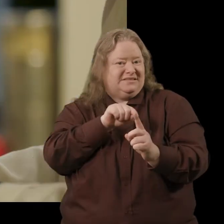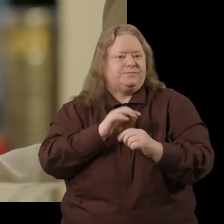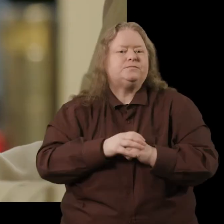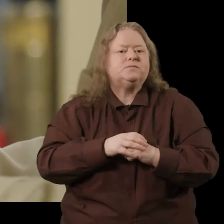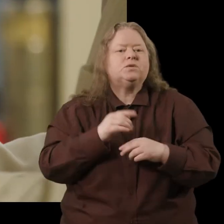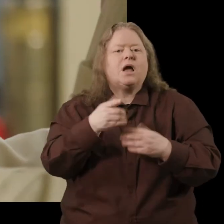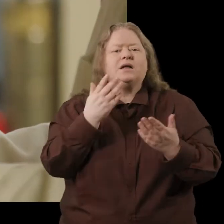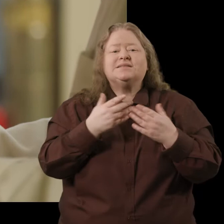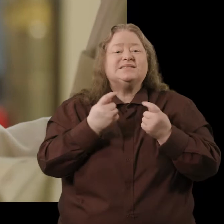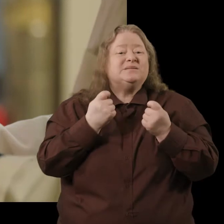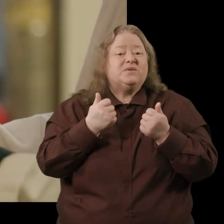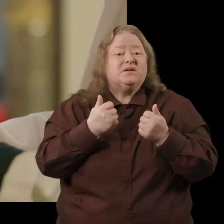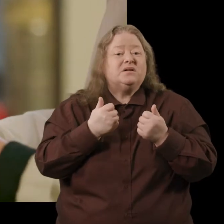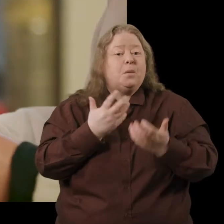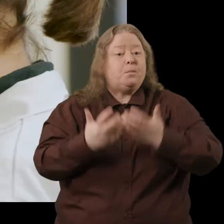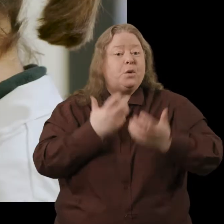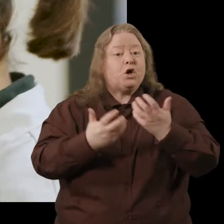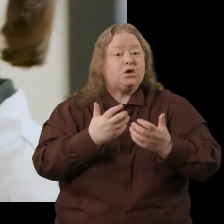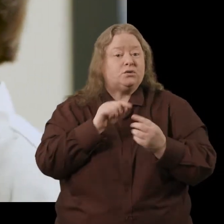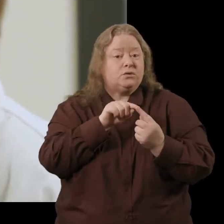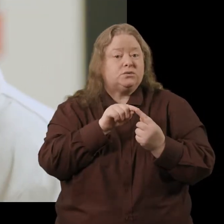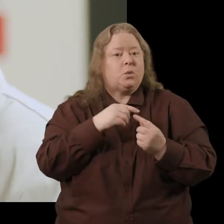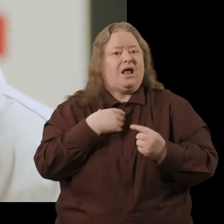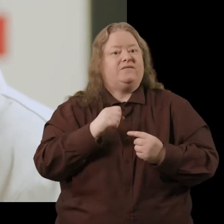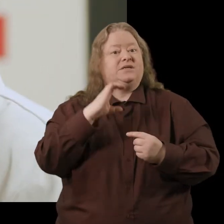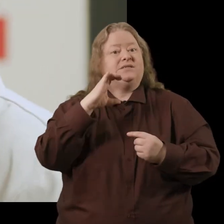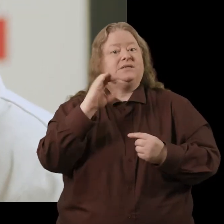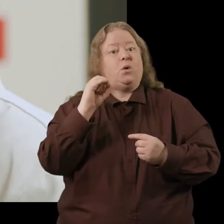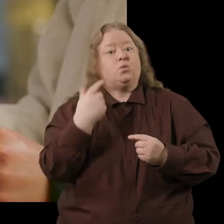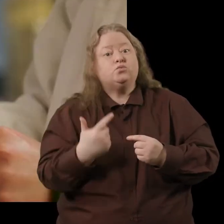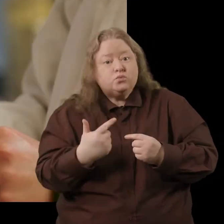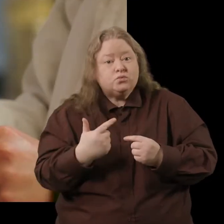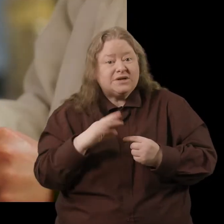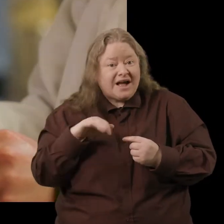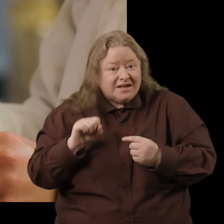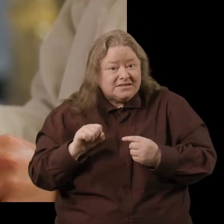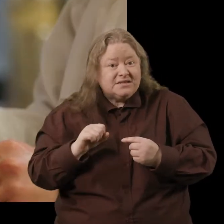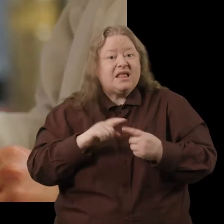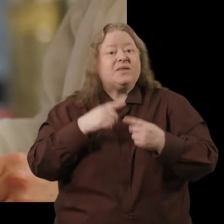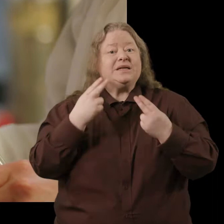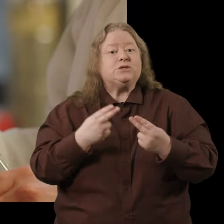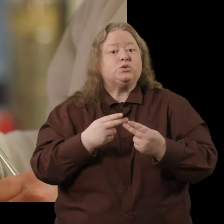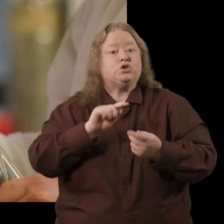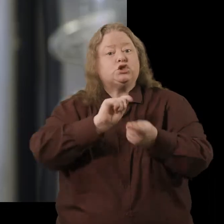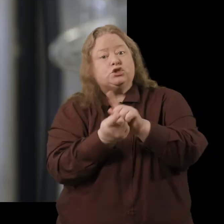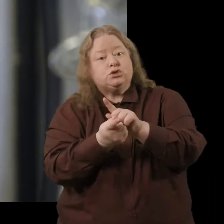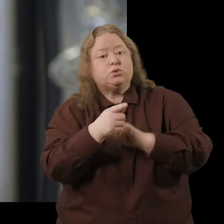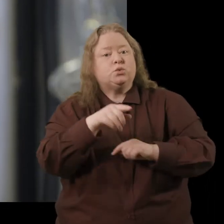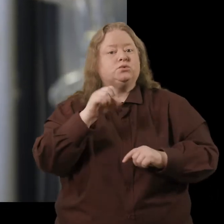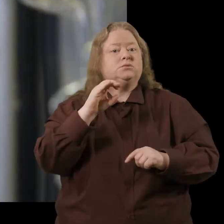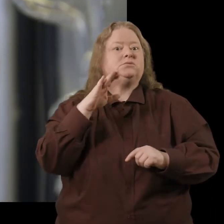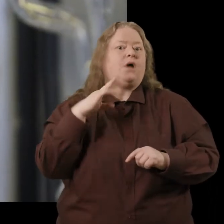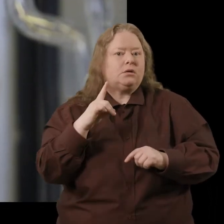simple, you just burn the sample. So we have the carbon dioxide gas, and now we need to turn that into